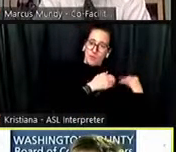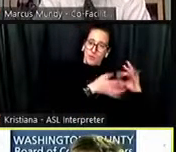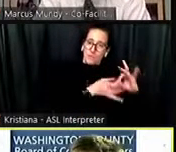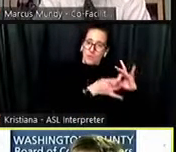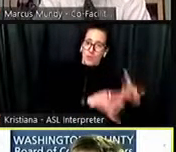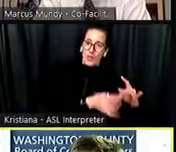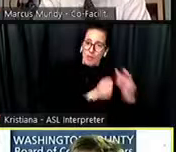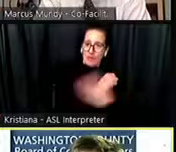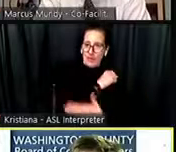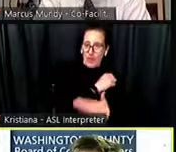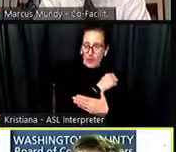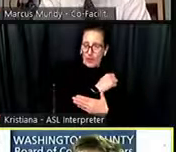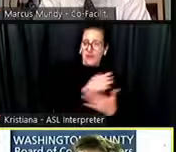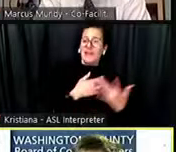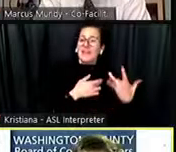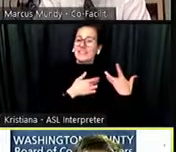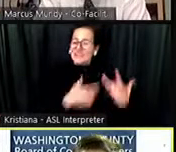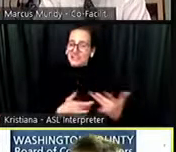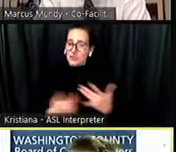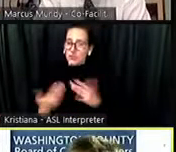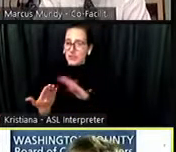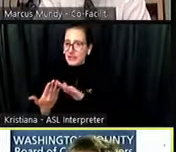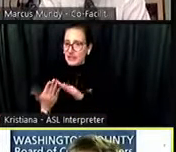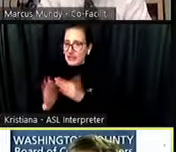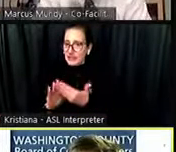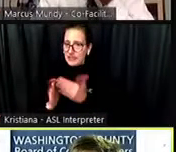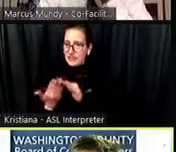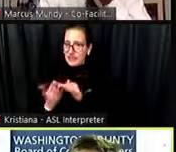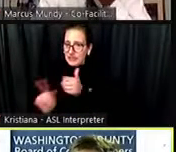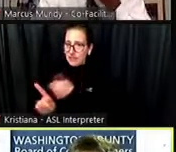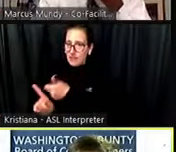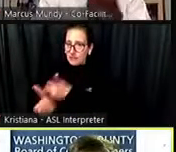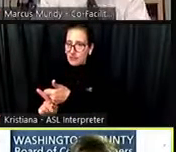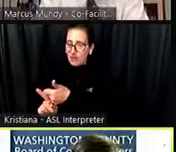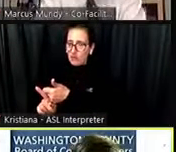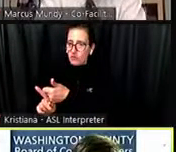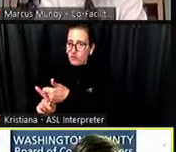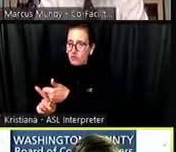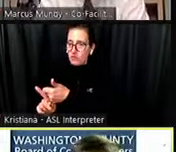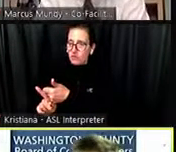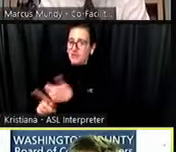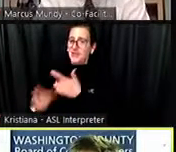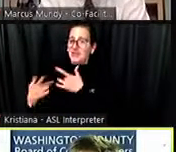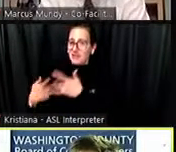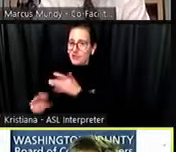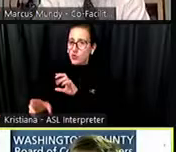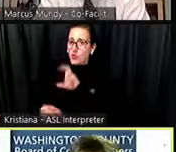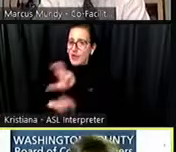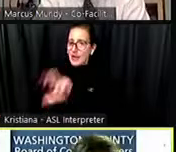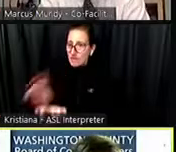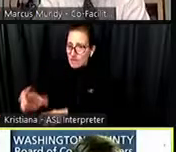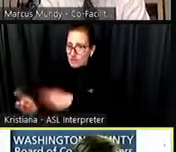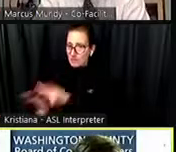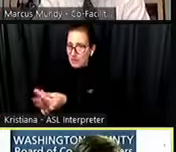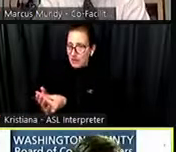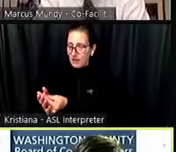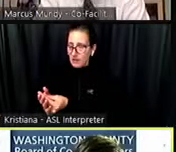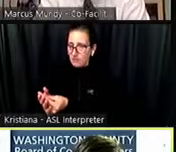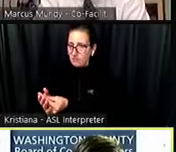investments in this area, and then others as well. It's just not a primary one for